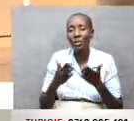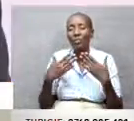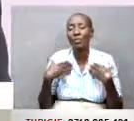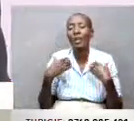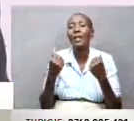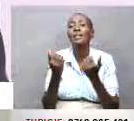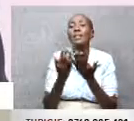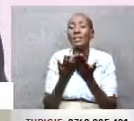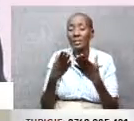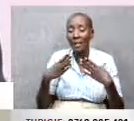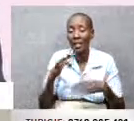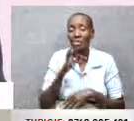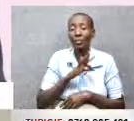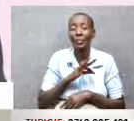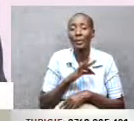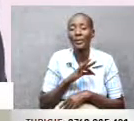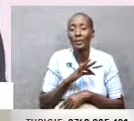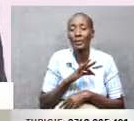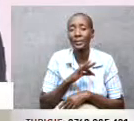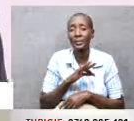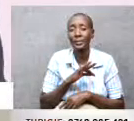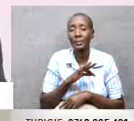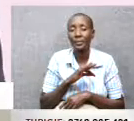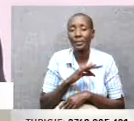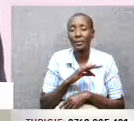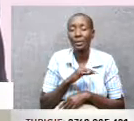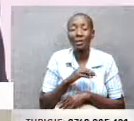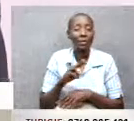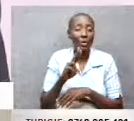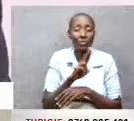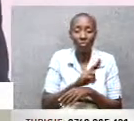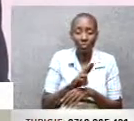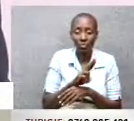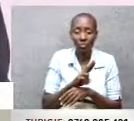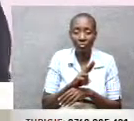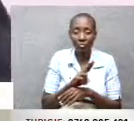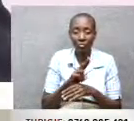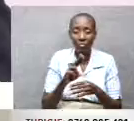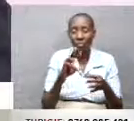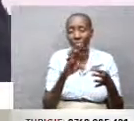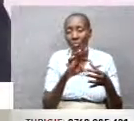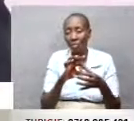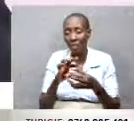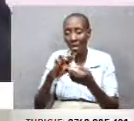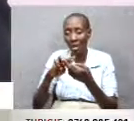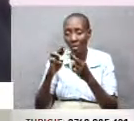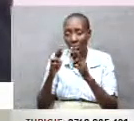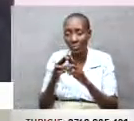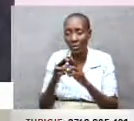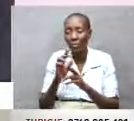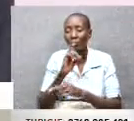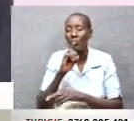wafaidike. And we want to make use of this movement to ensure that every East